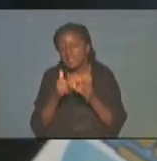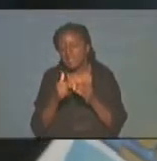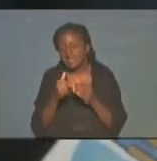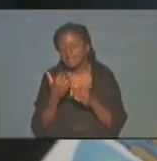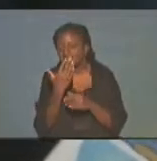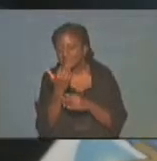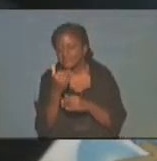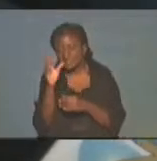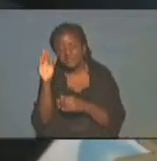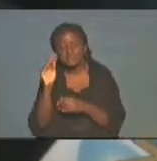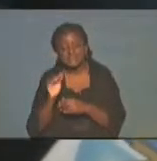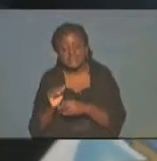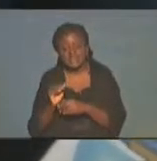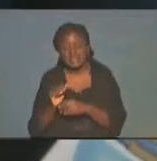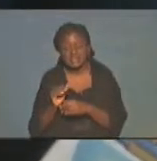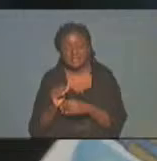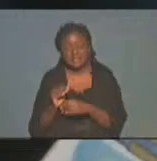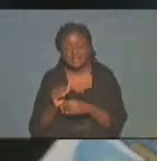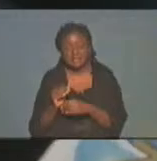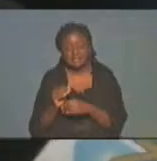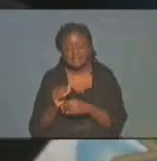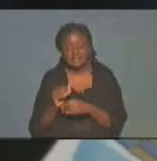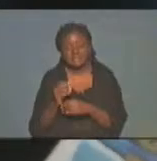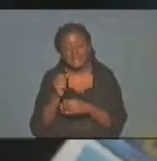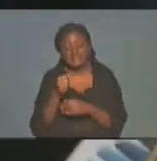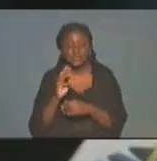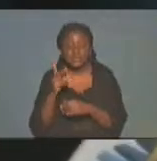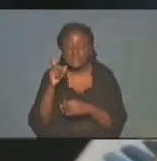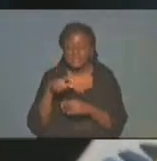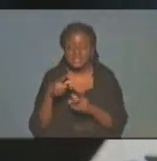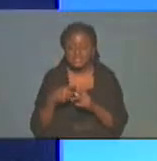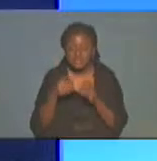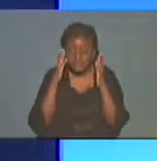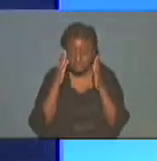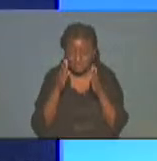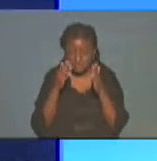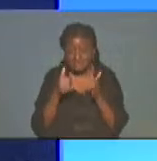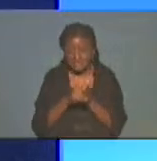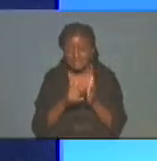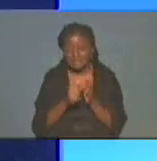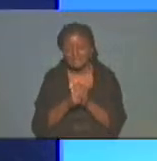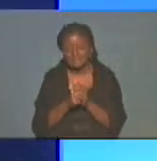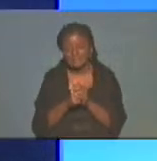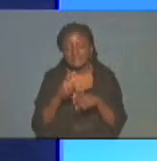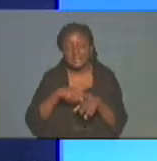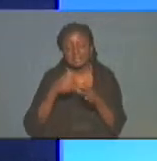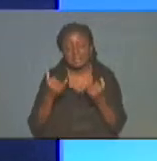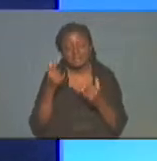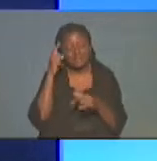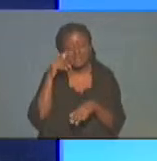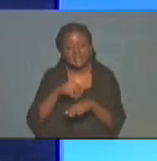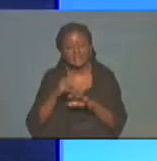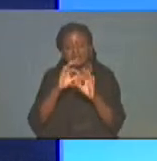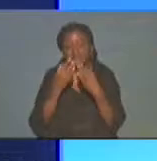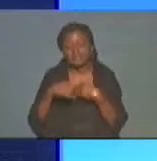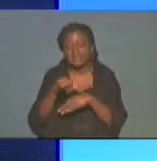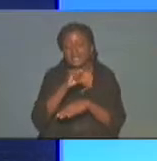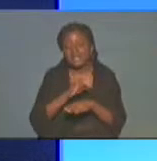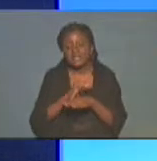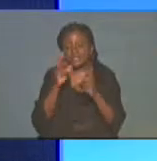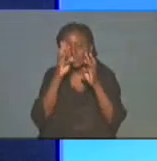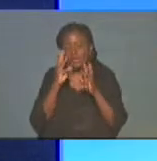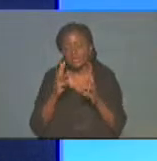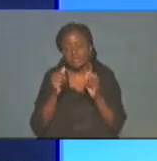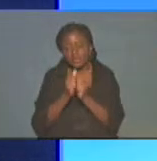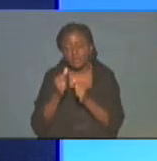15%. And so, yeah, we need to address that. Well, it's time now for a check on Family Island weather with